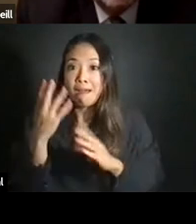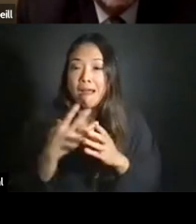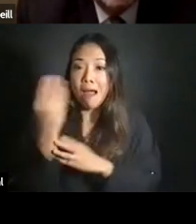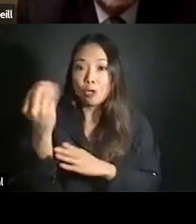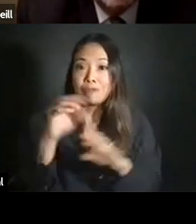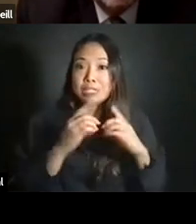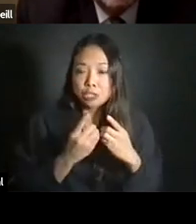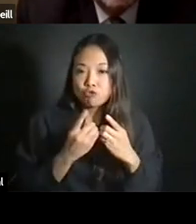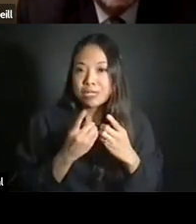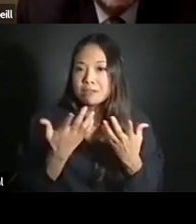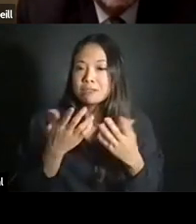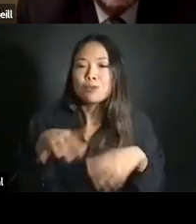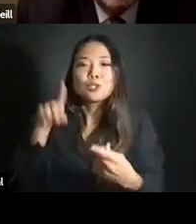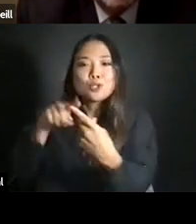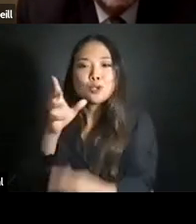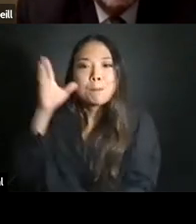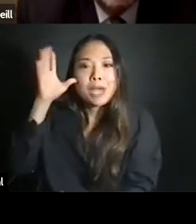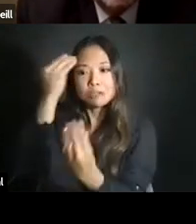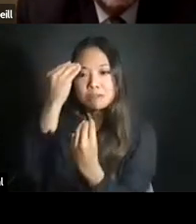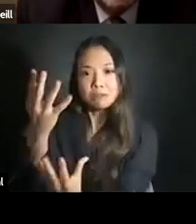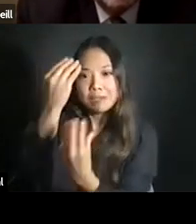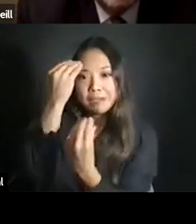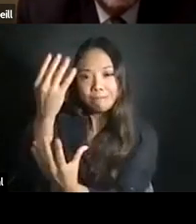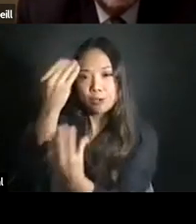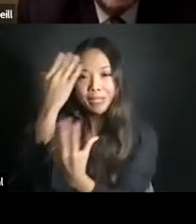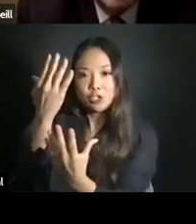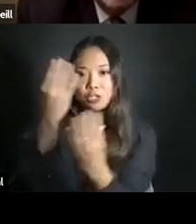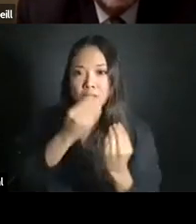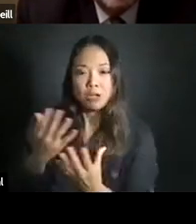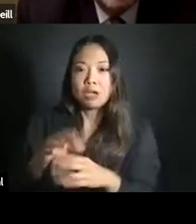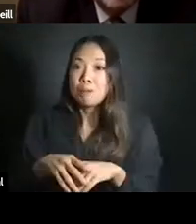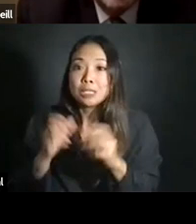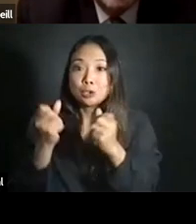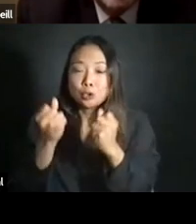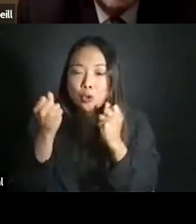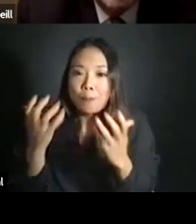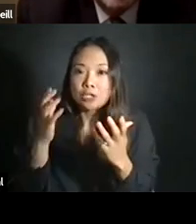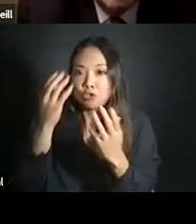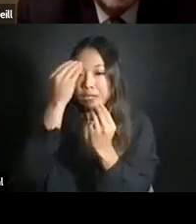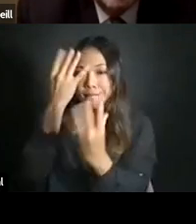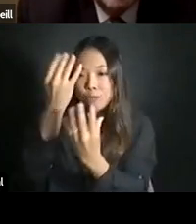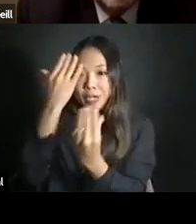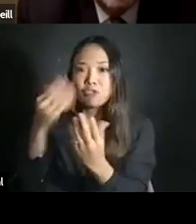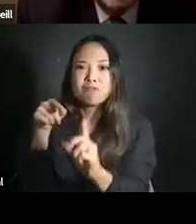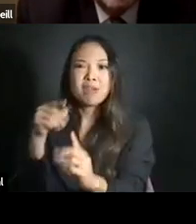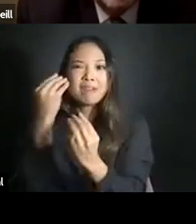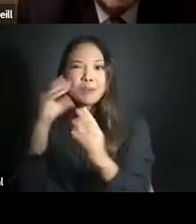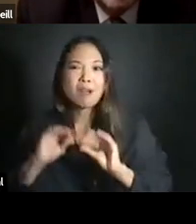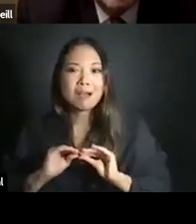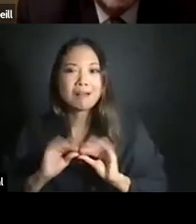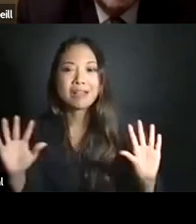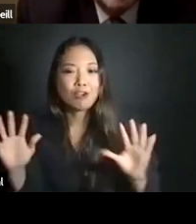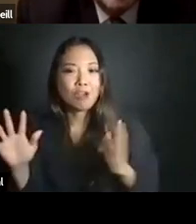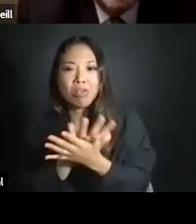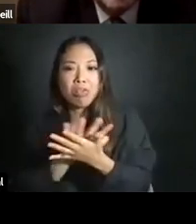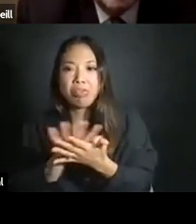to parents but sometimes i feel like there's so much of it and it's not all very clear um that it just feels like